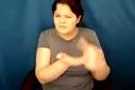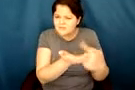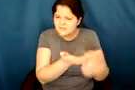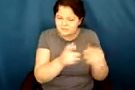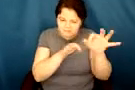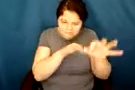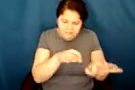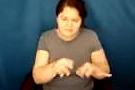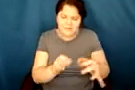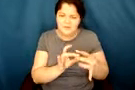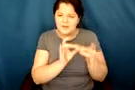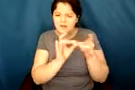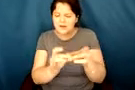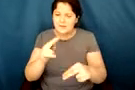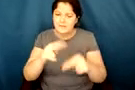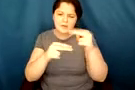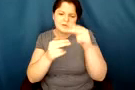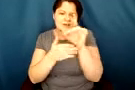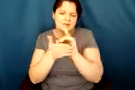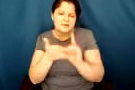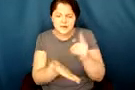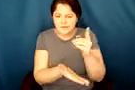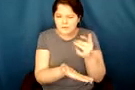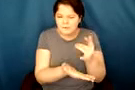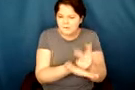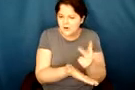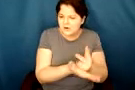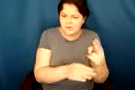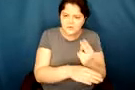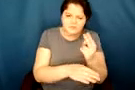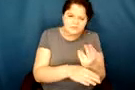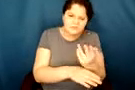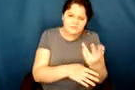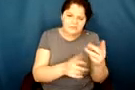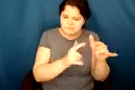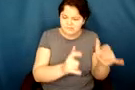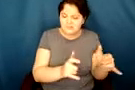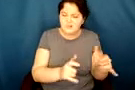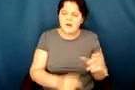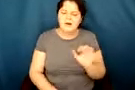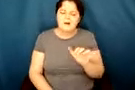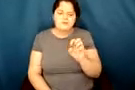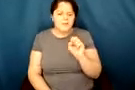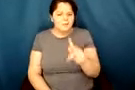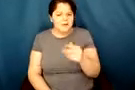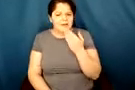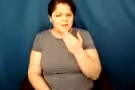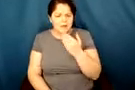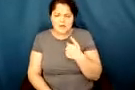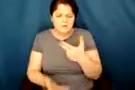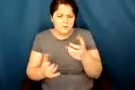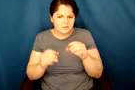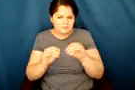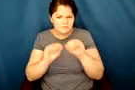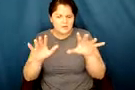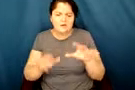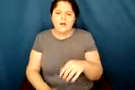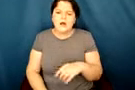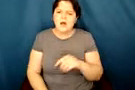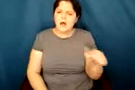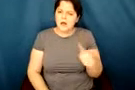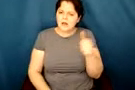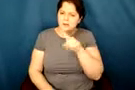building design, parking, usage, all of that stuff. Okay, no, thank you. I just wanted to get more clear. The other thing I was going to ask, just